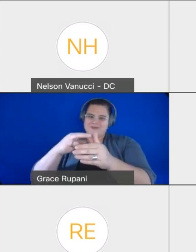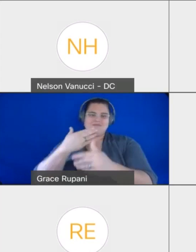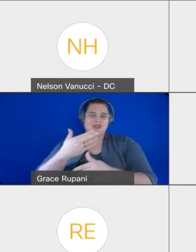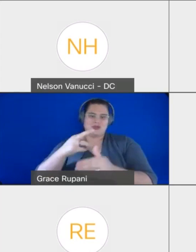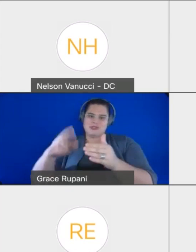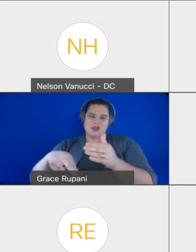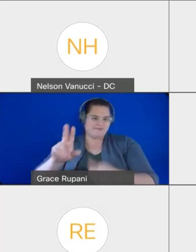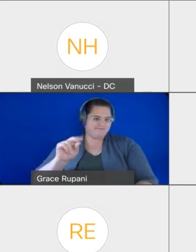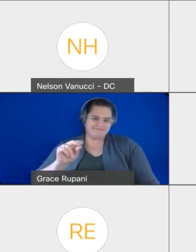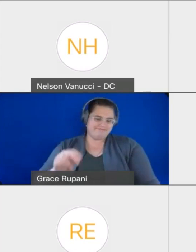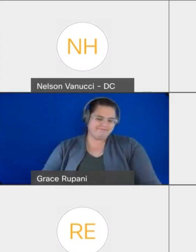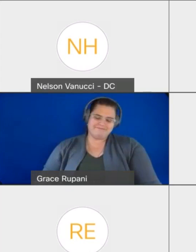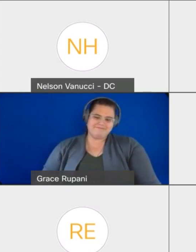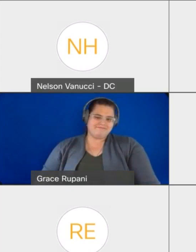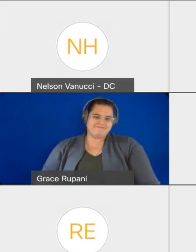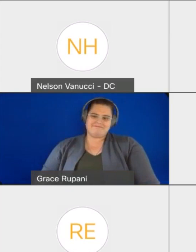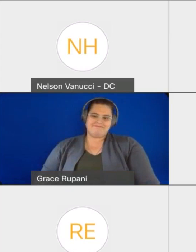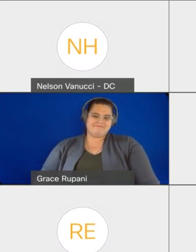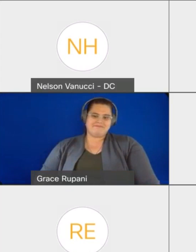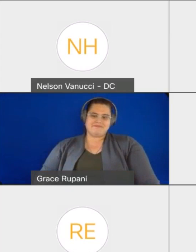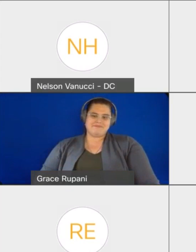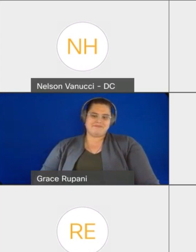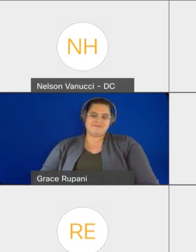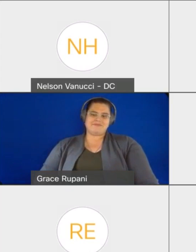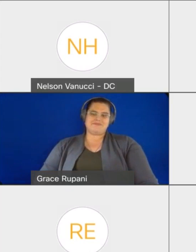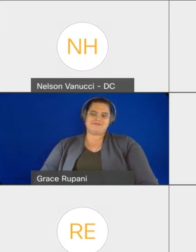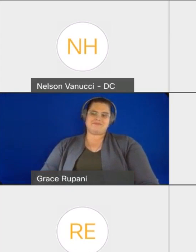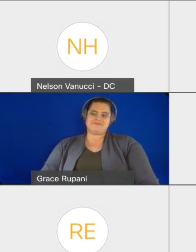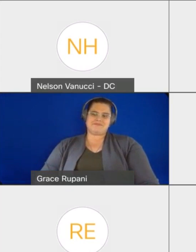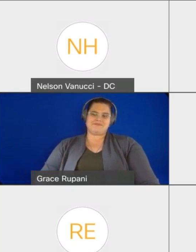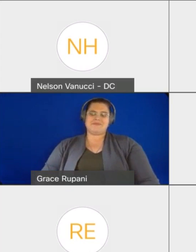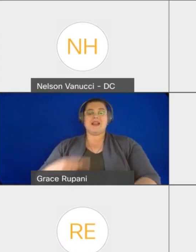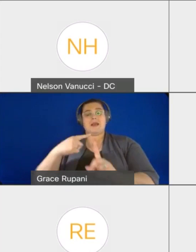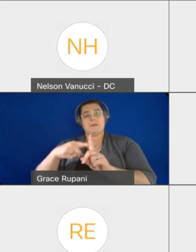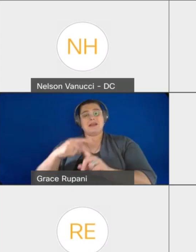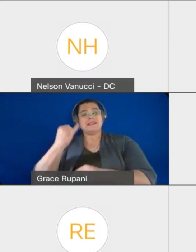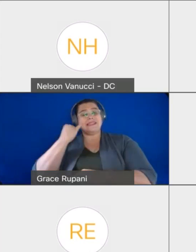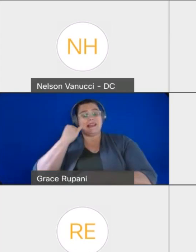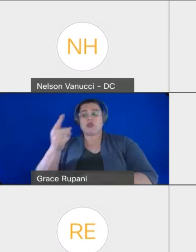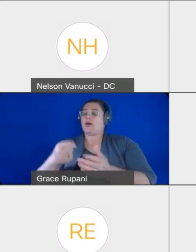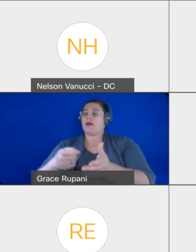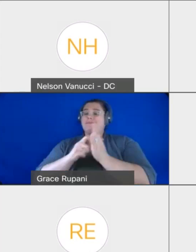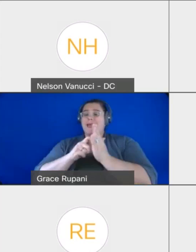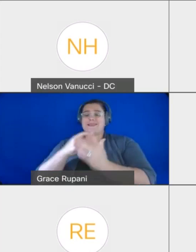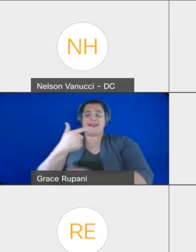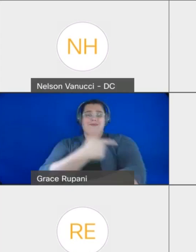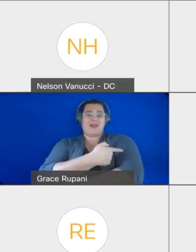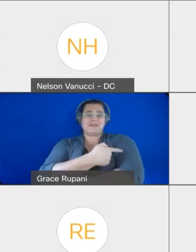Also, even if mandating a vaccine was something we were considering, it